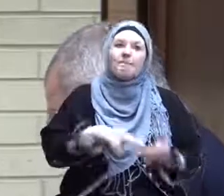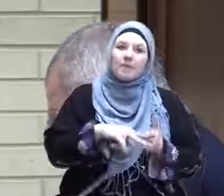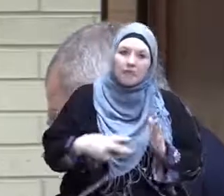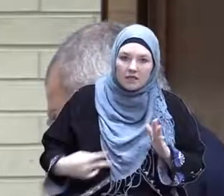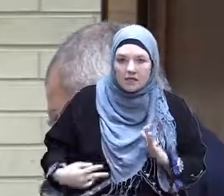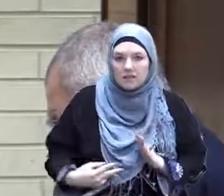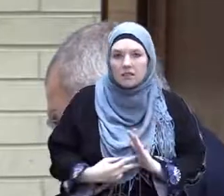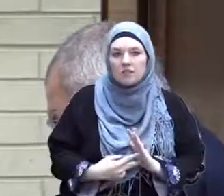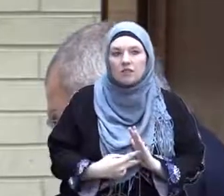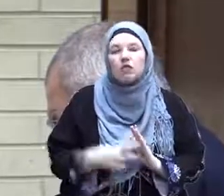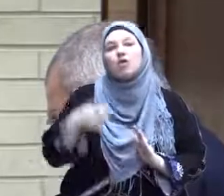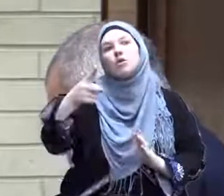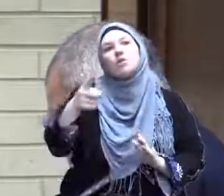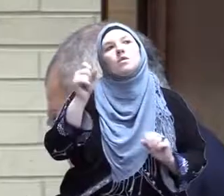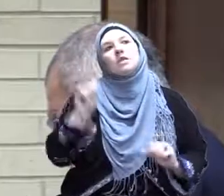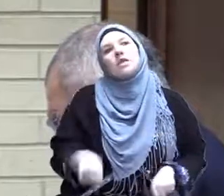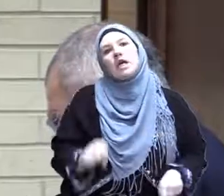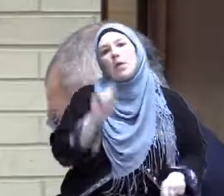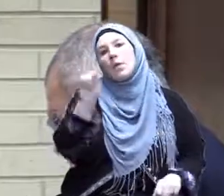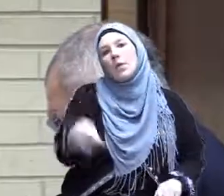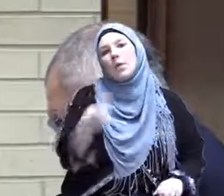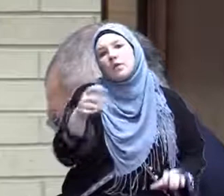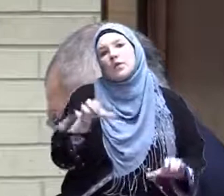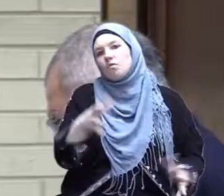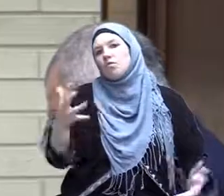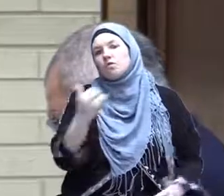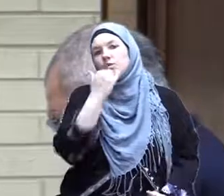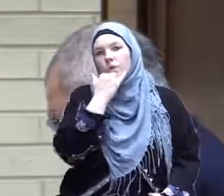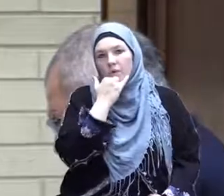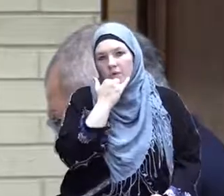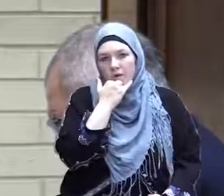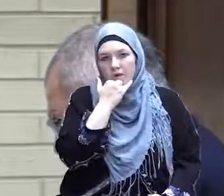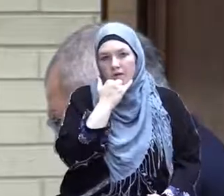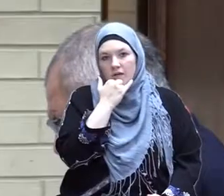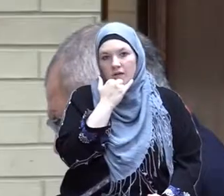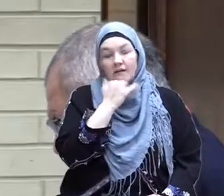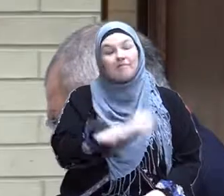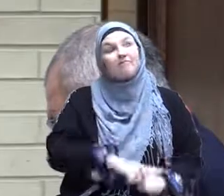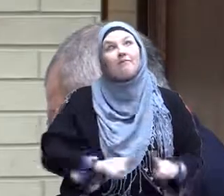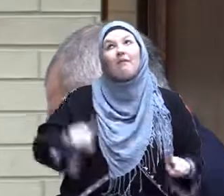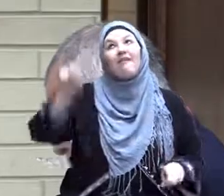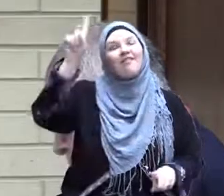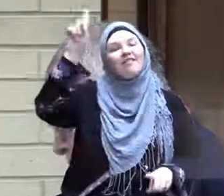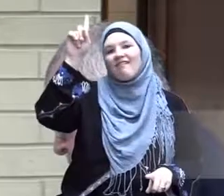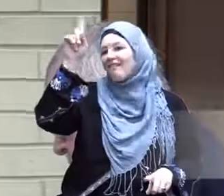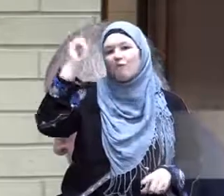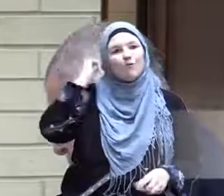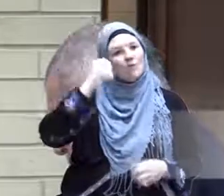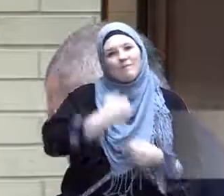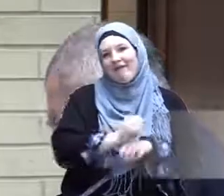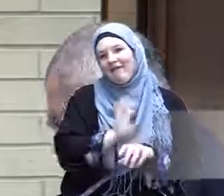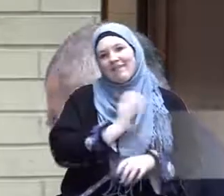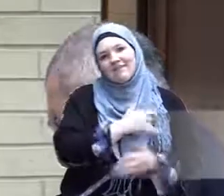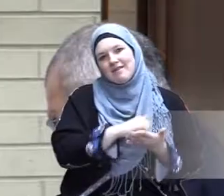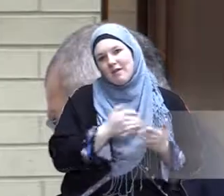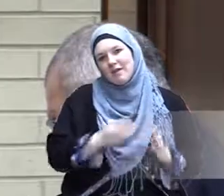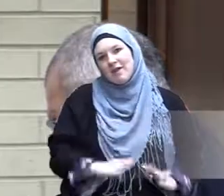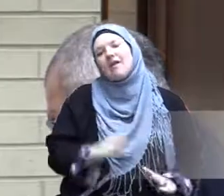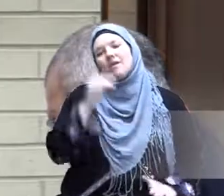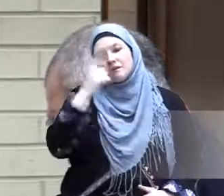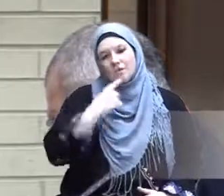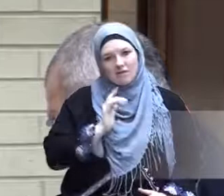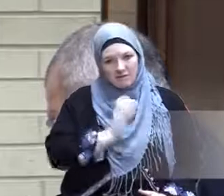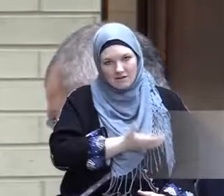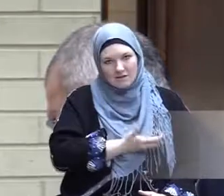means that you can only do what is wrong. But Allah would not create us like this. He